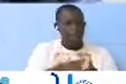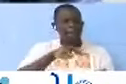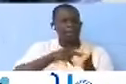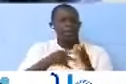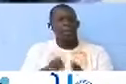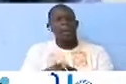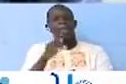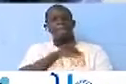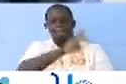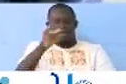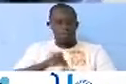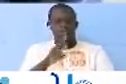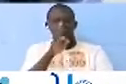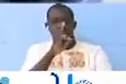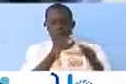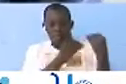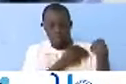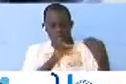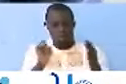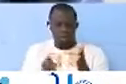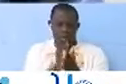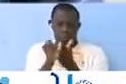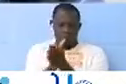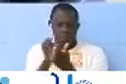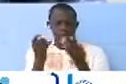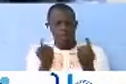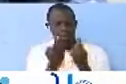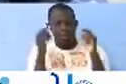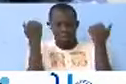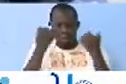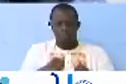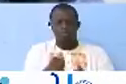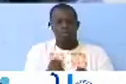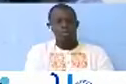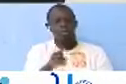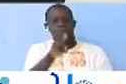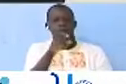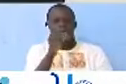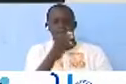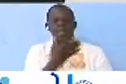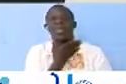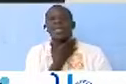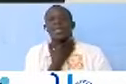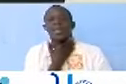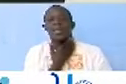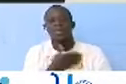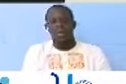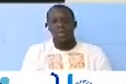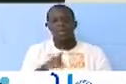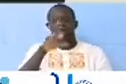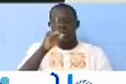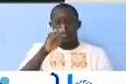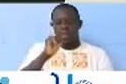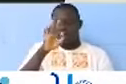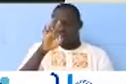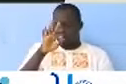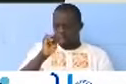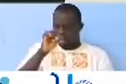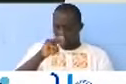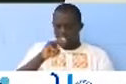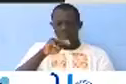The place who are responsible to investigate matters. Okay. And you said light detain, but you meant light detention as